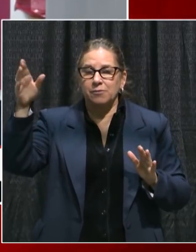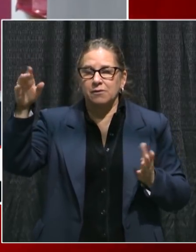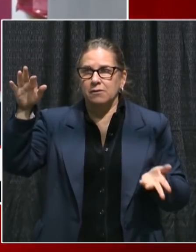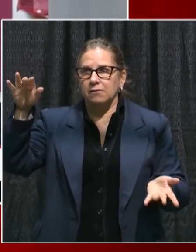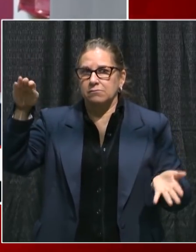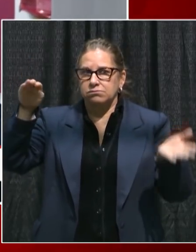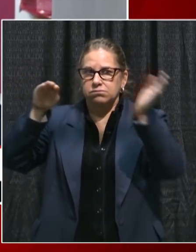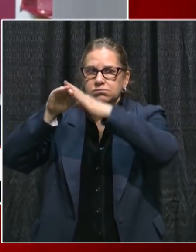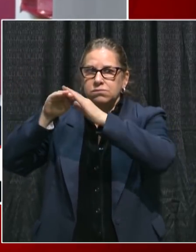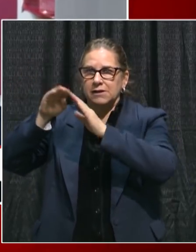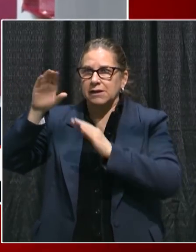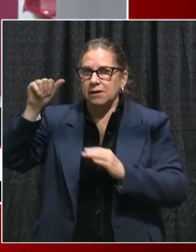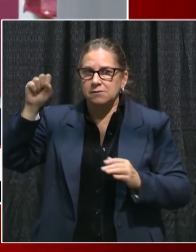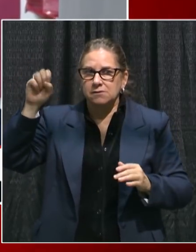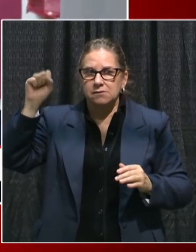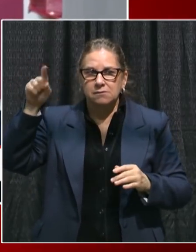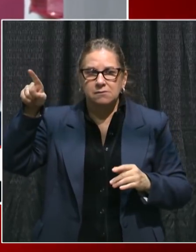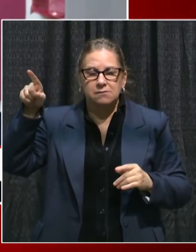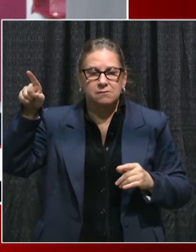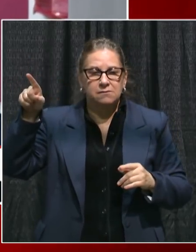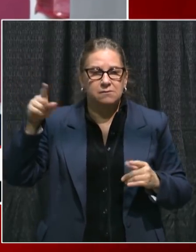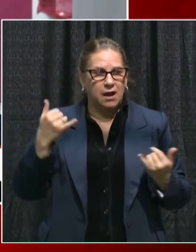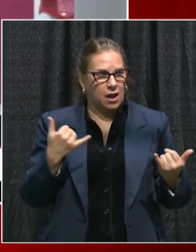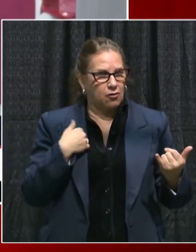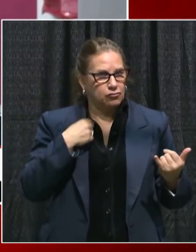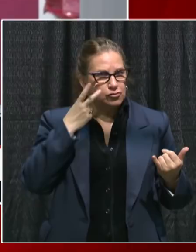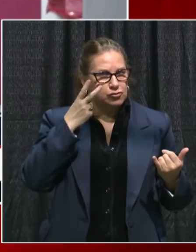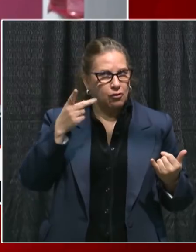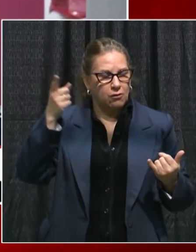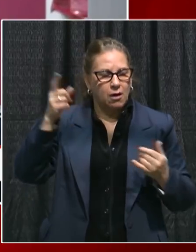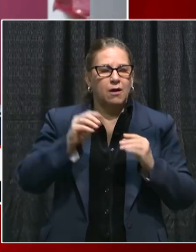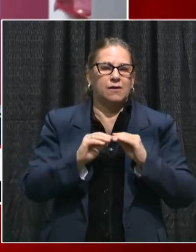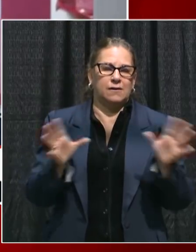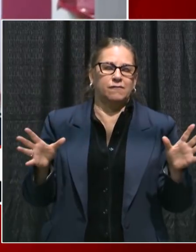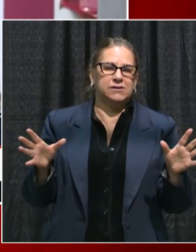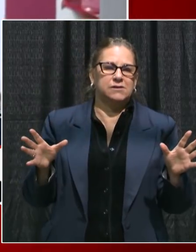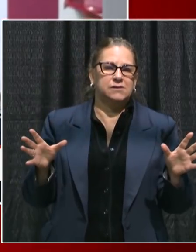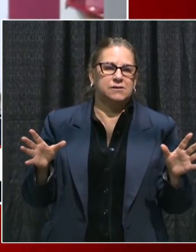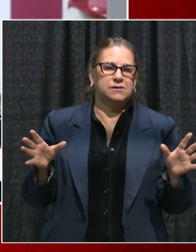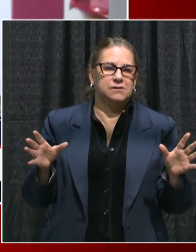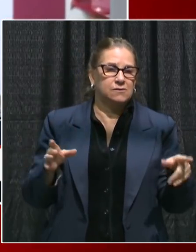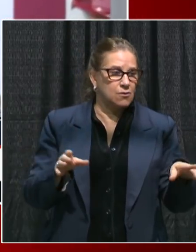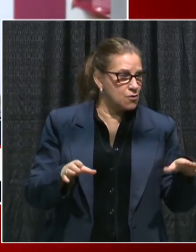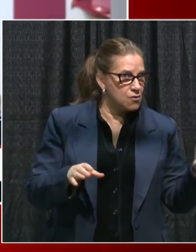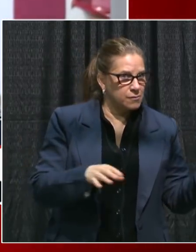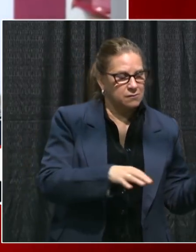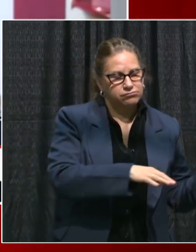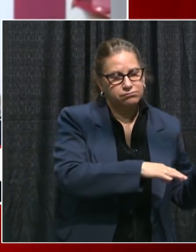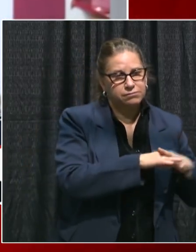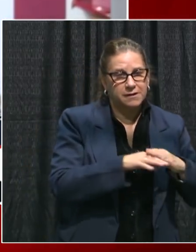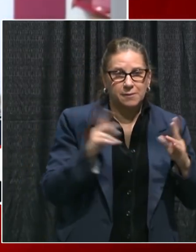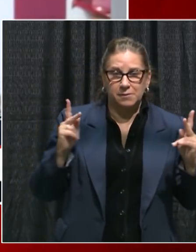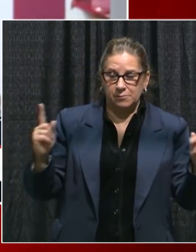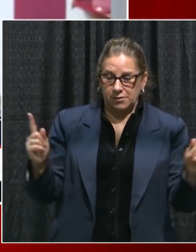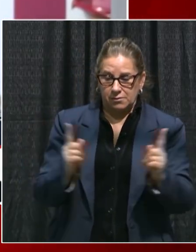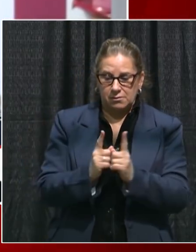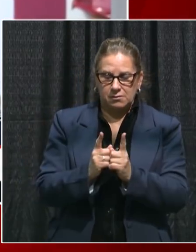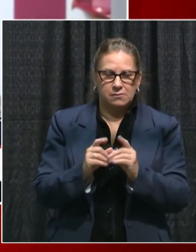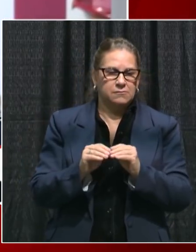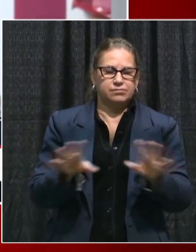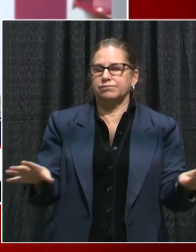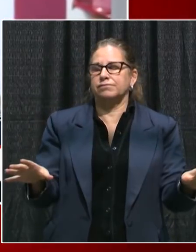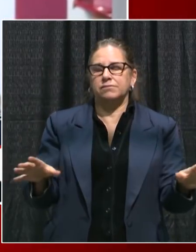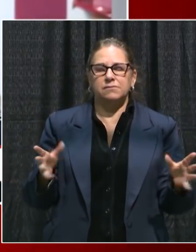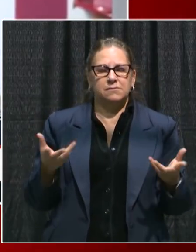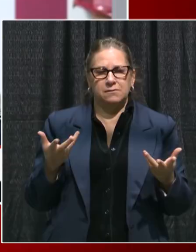that when now people have been social distancing, when they start mixing, that you'll have more infections. We don't have a cure, we don't have a